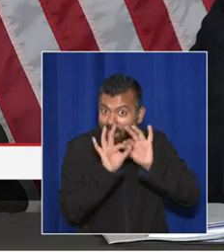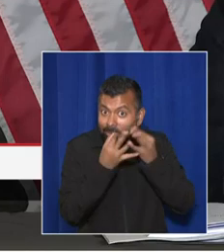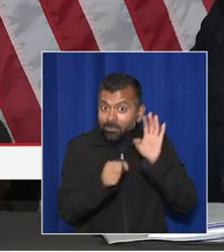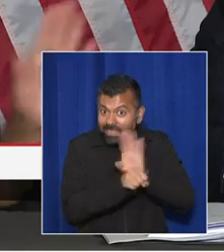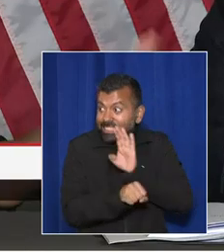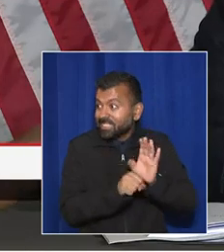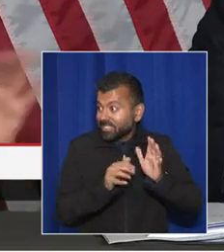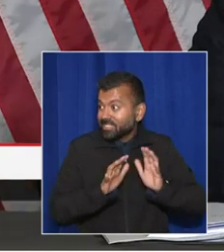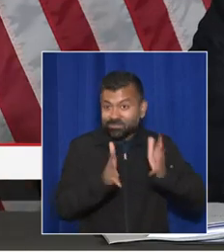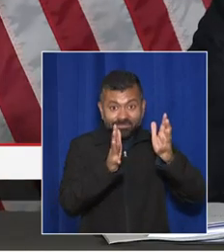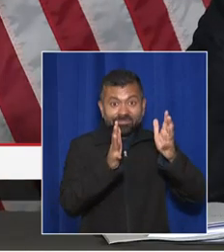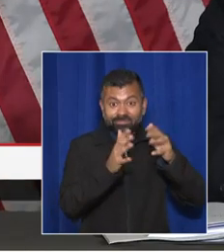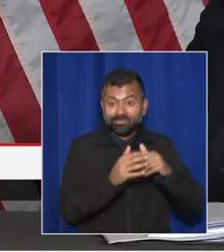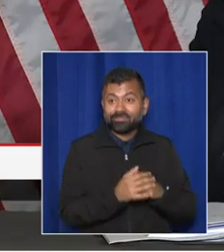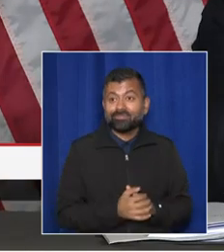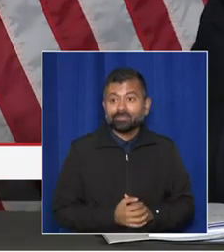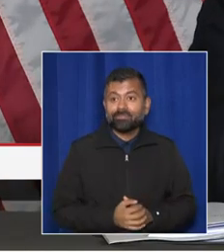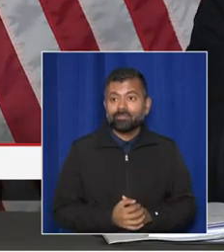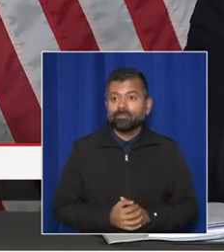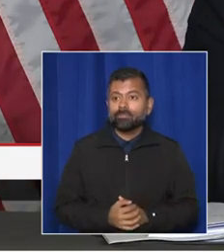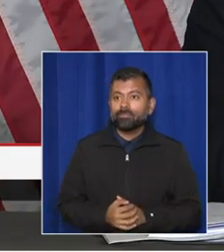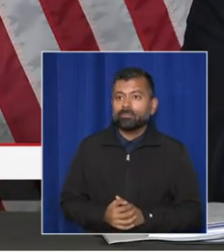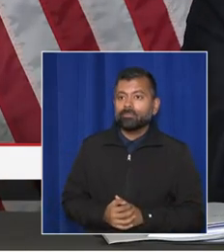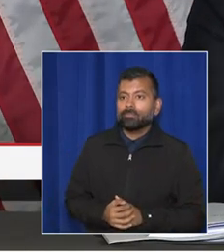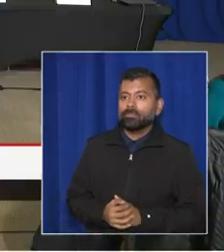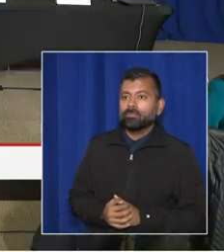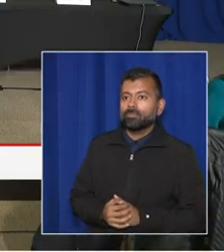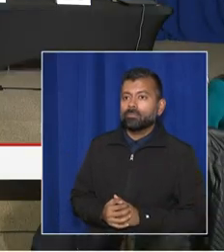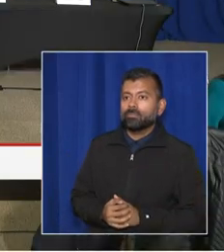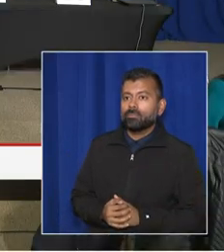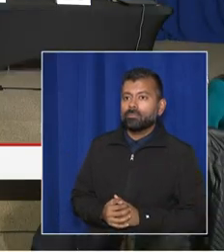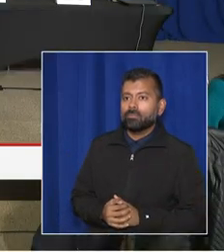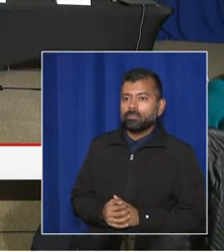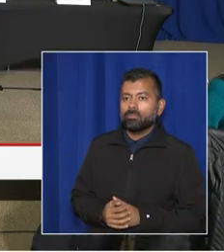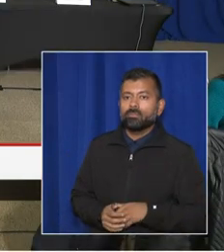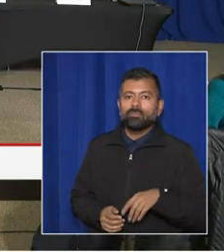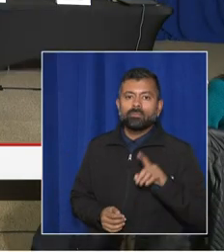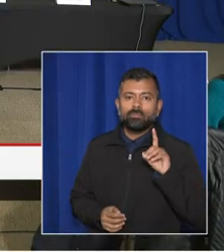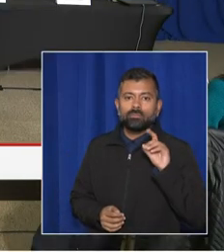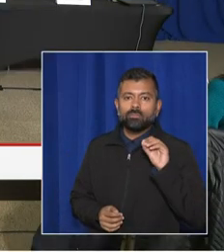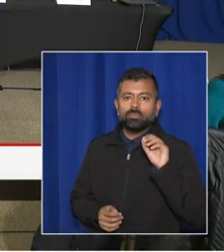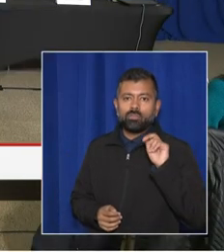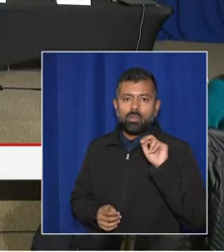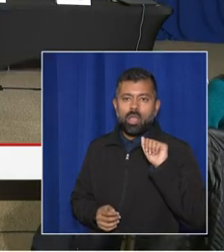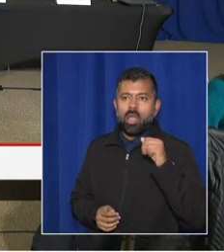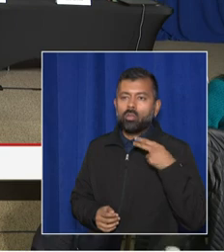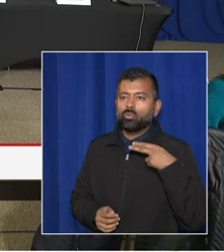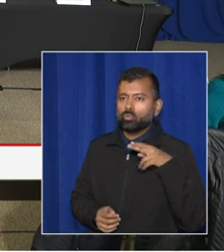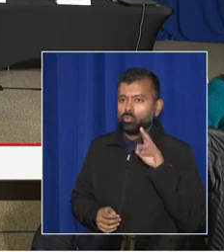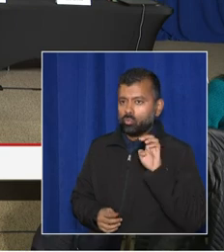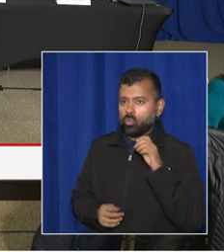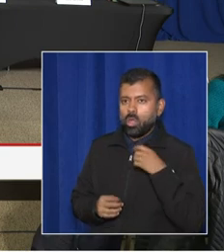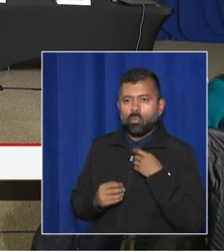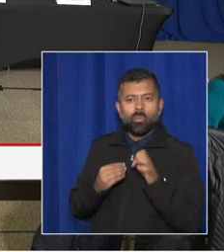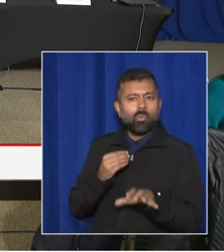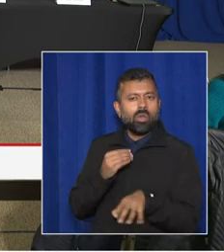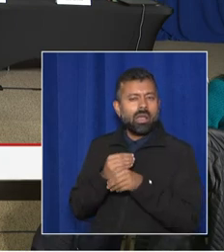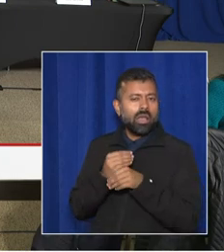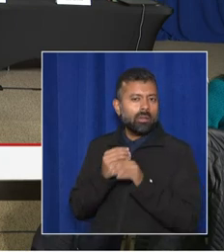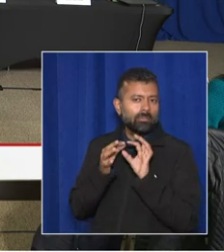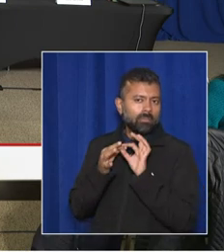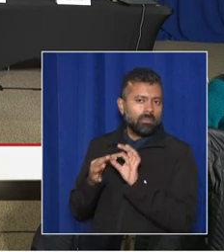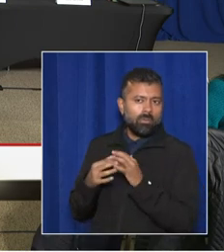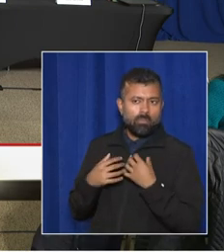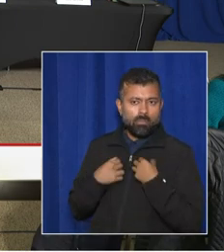All right, I'm sorry. I just want to add one addendum to my response to Mark's question about health insurance, an important one. So if someone